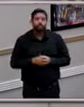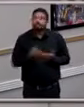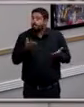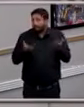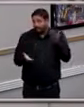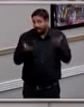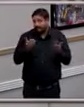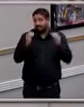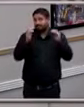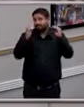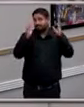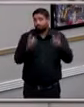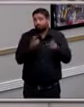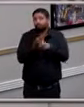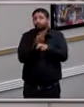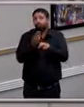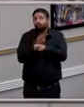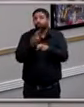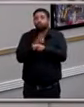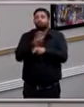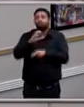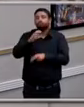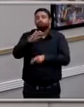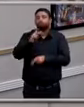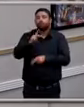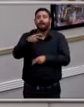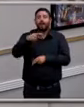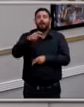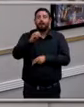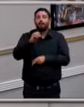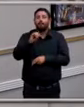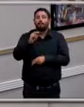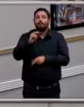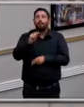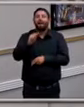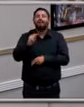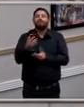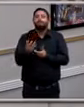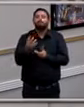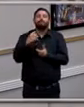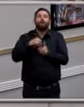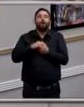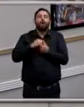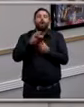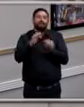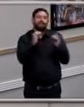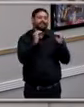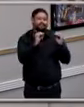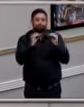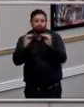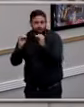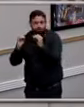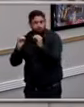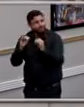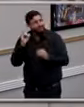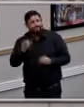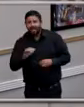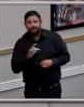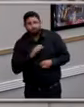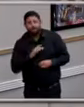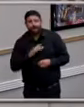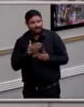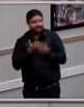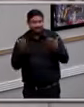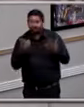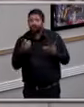is using the checkpoint as part of their instructional cycle, which is actually a great thing. We want our teachers